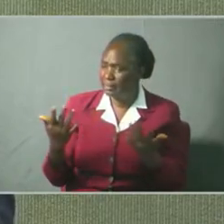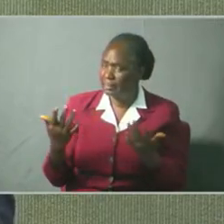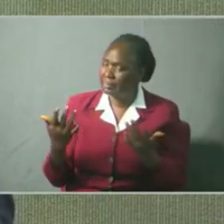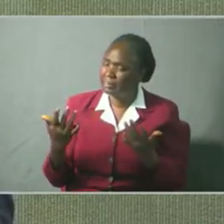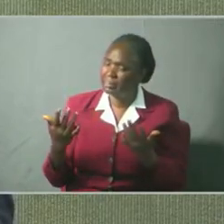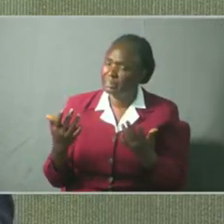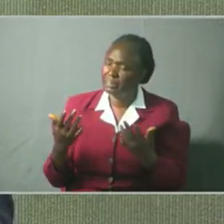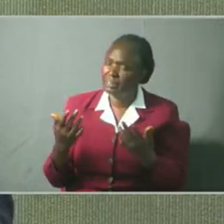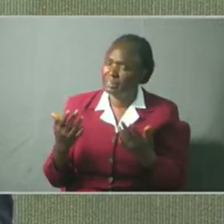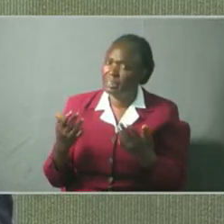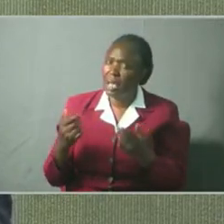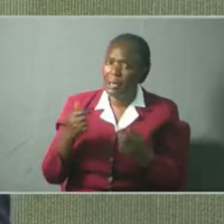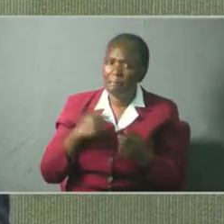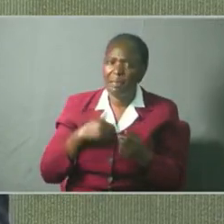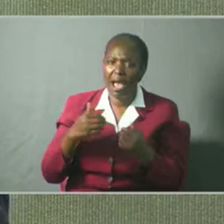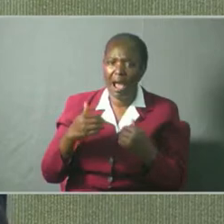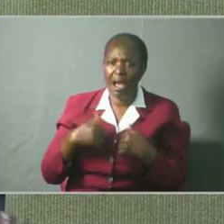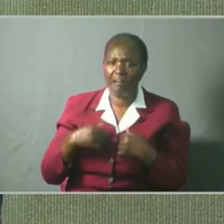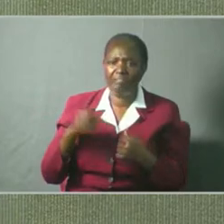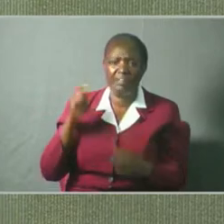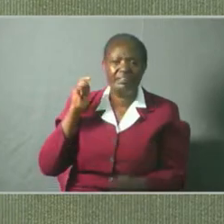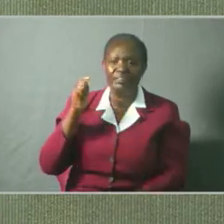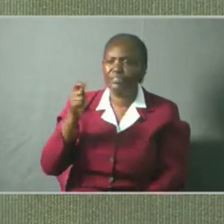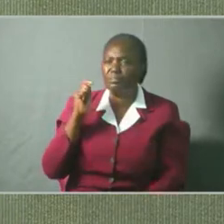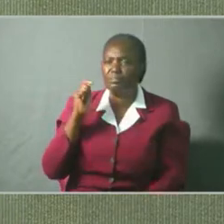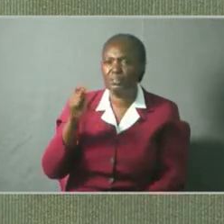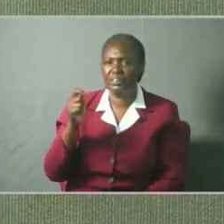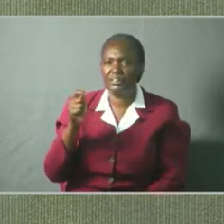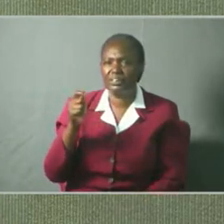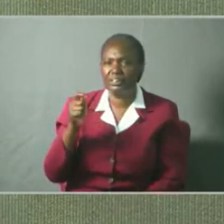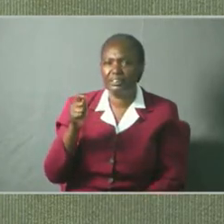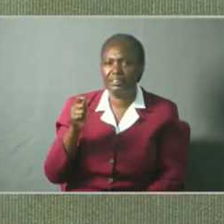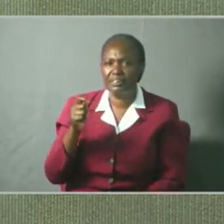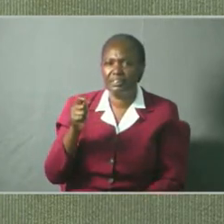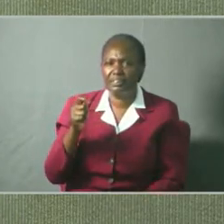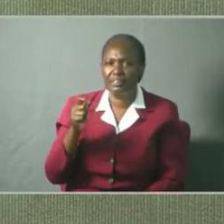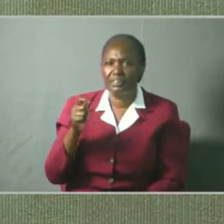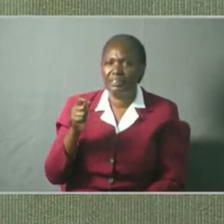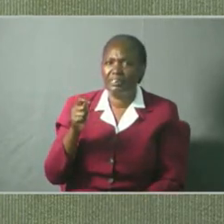I have testimony that I have seen the inside